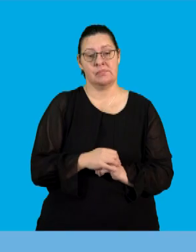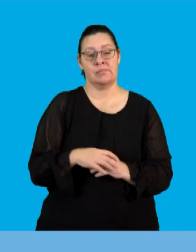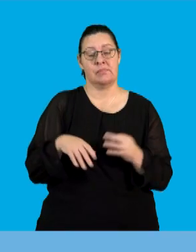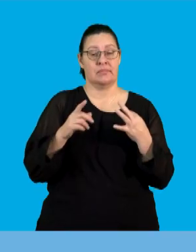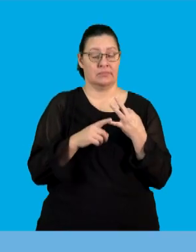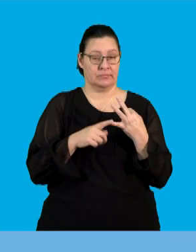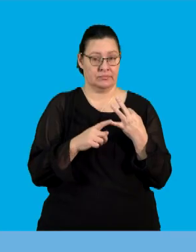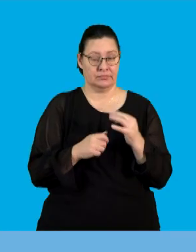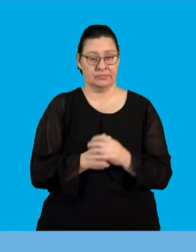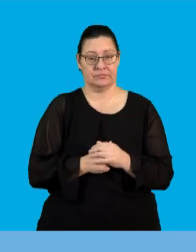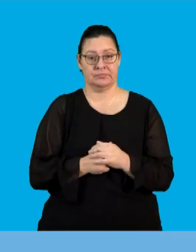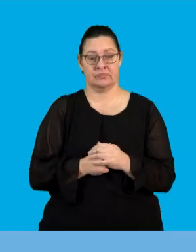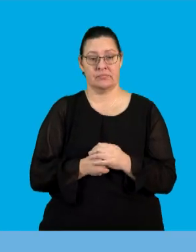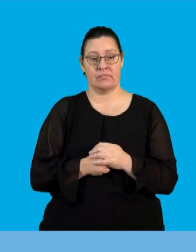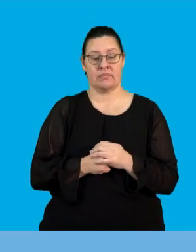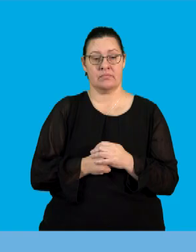And then number three,